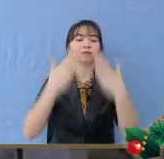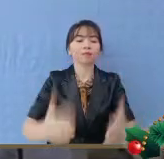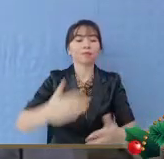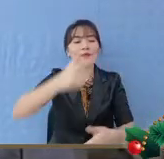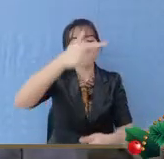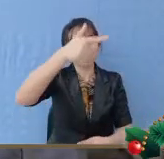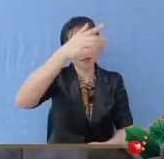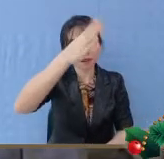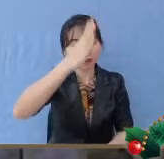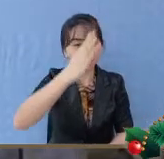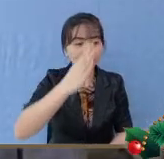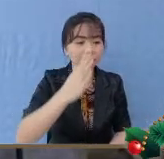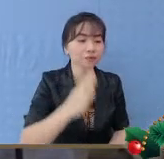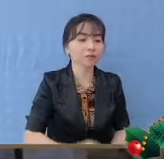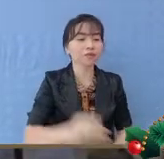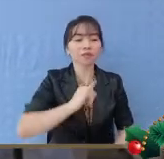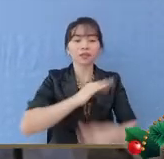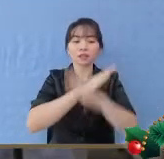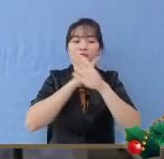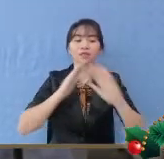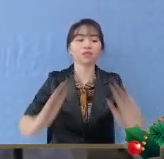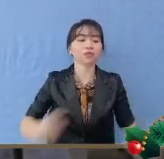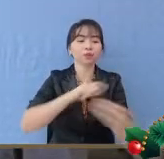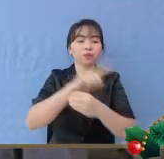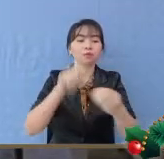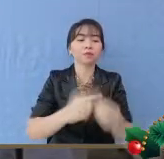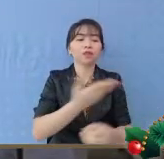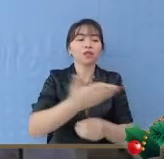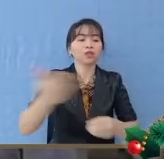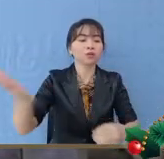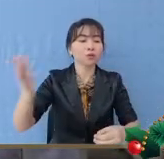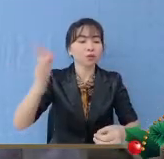thank God. Oh, I don't know